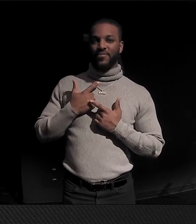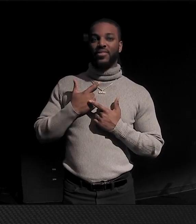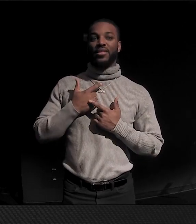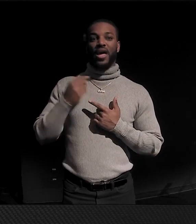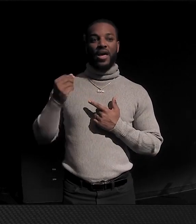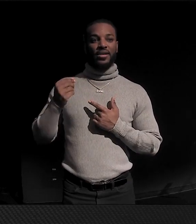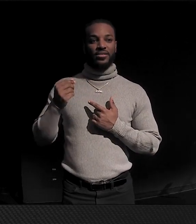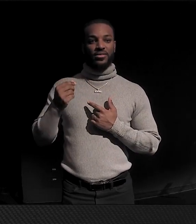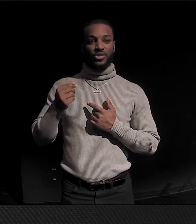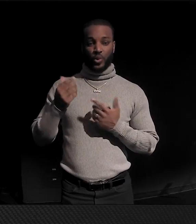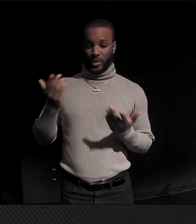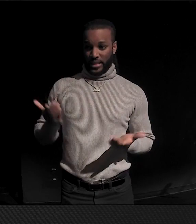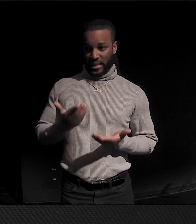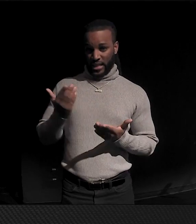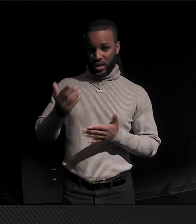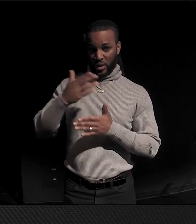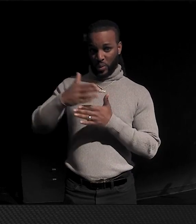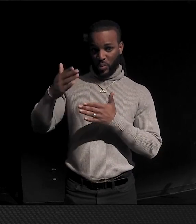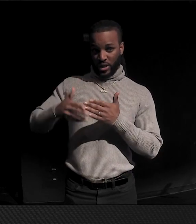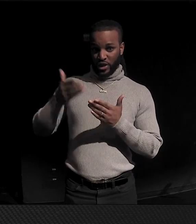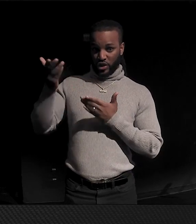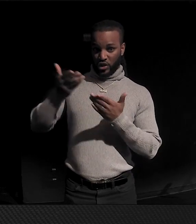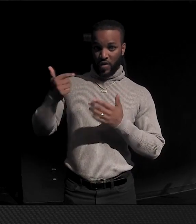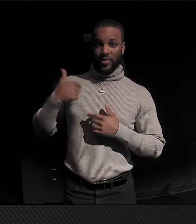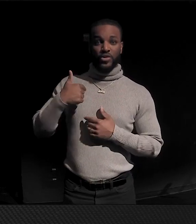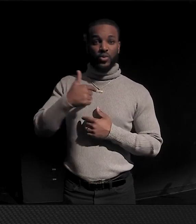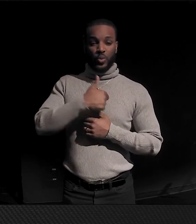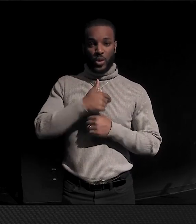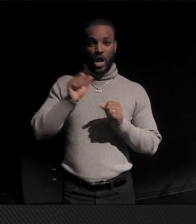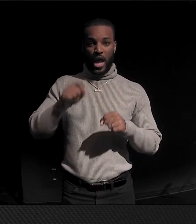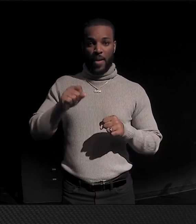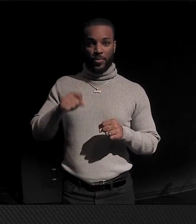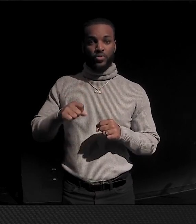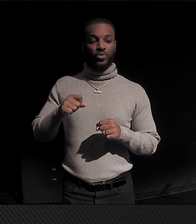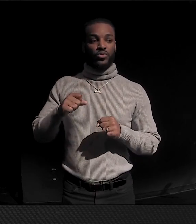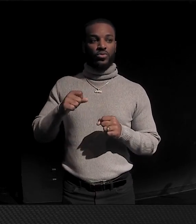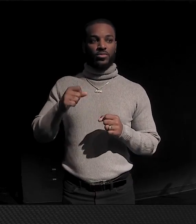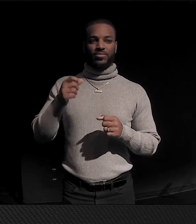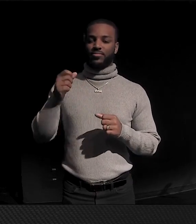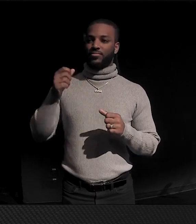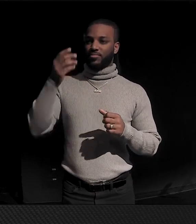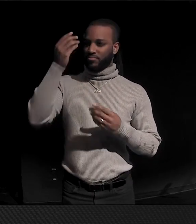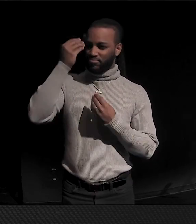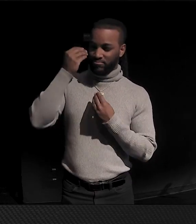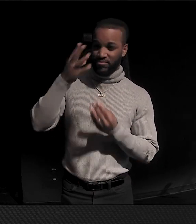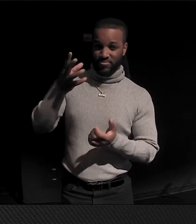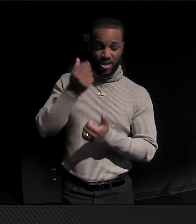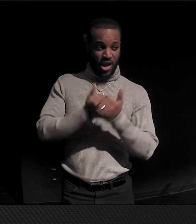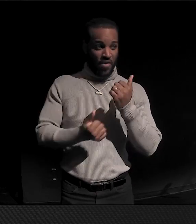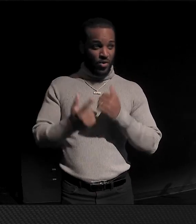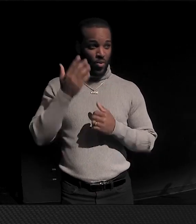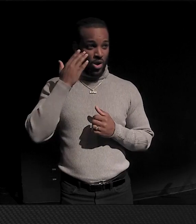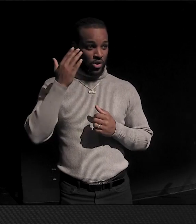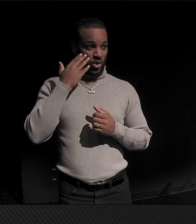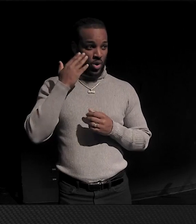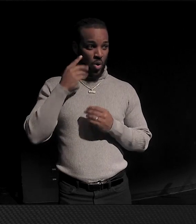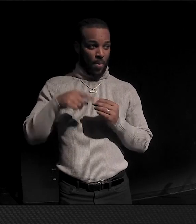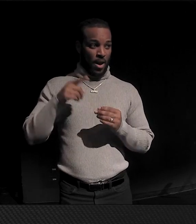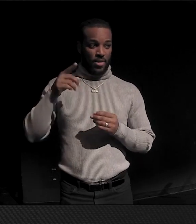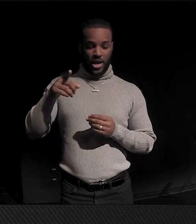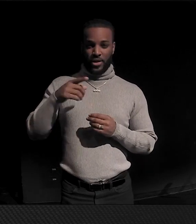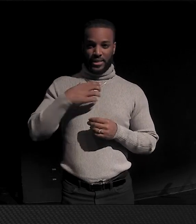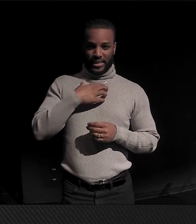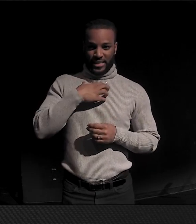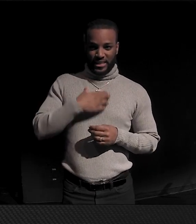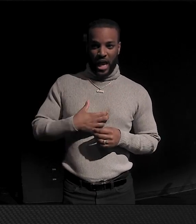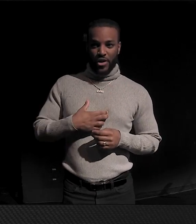during here, the weekend service, are able to, you know, let everybody know about their desire